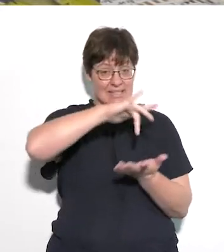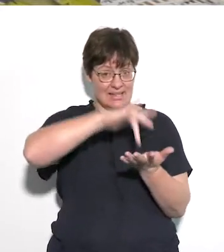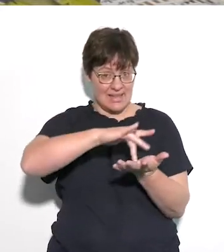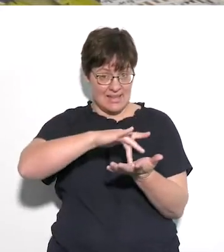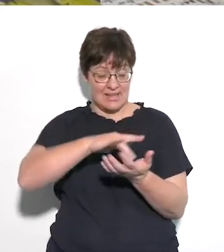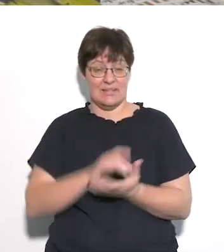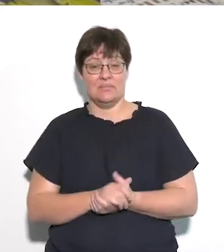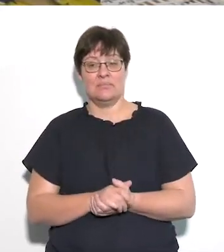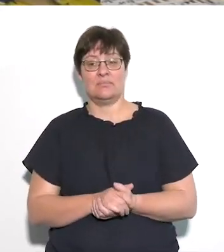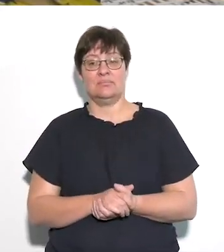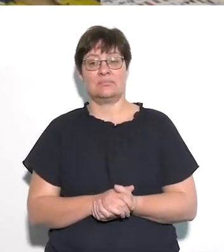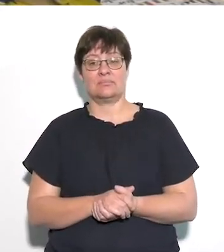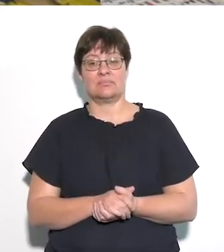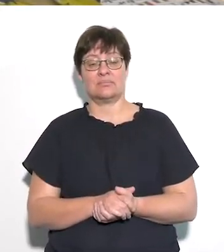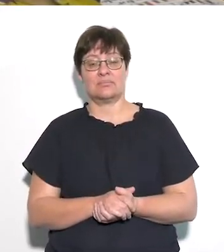center piece,